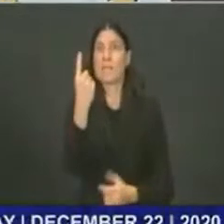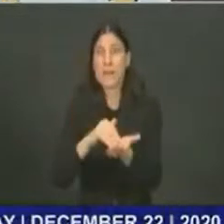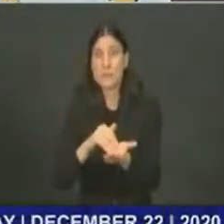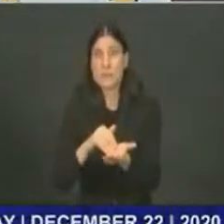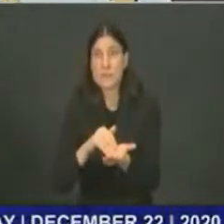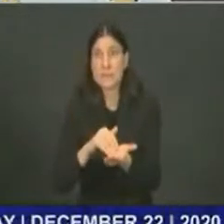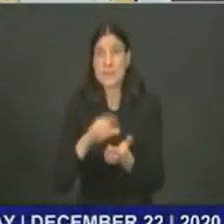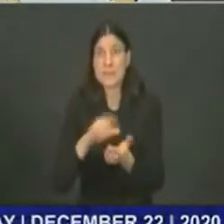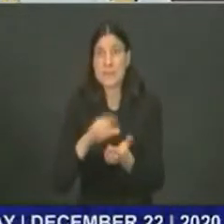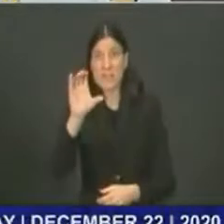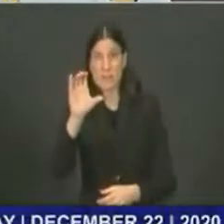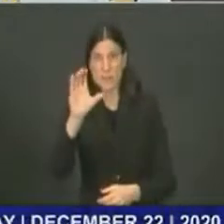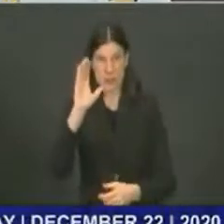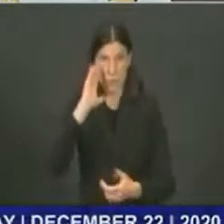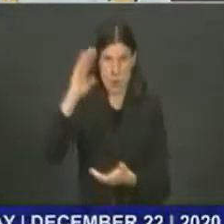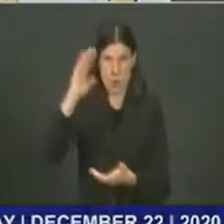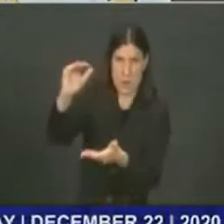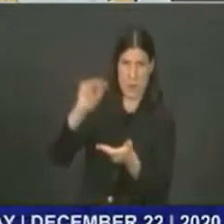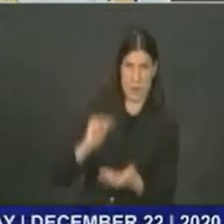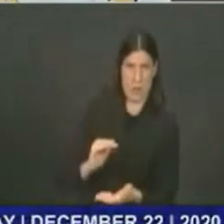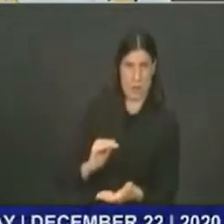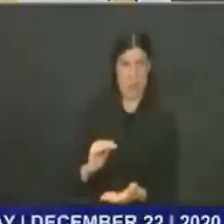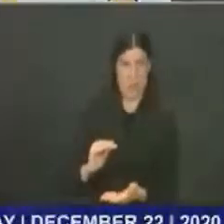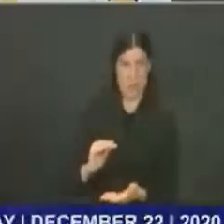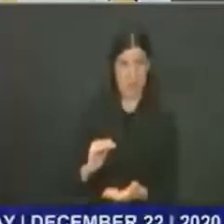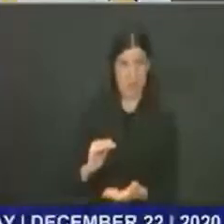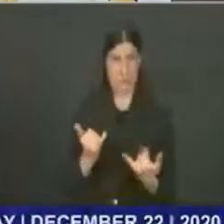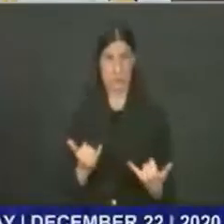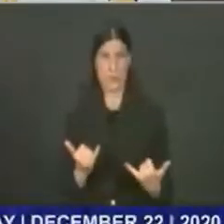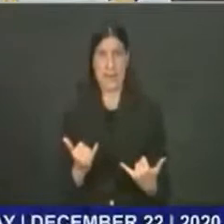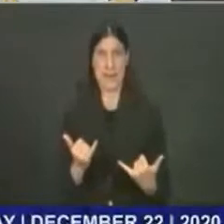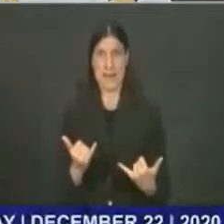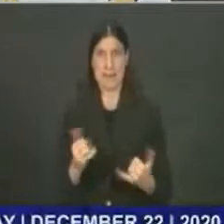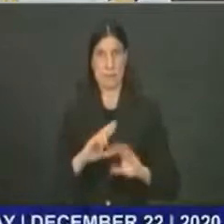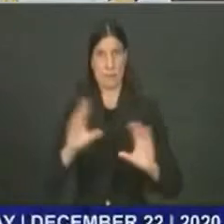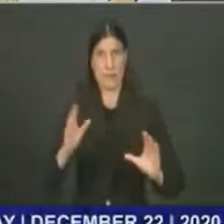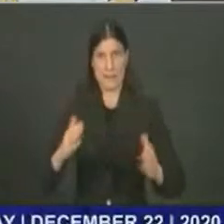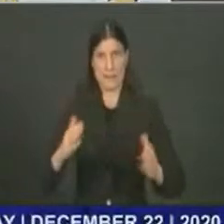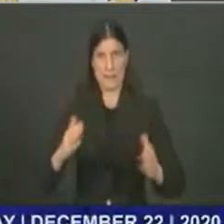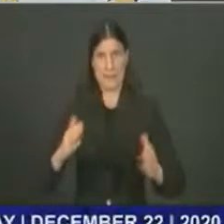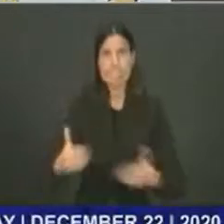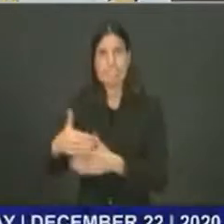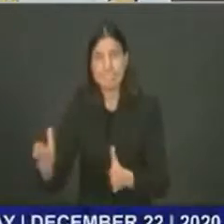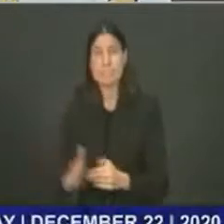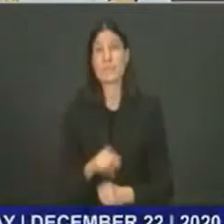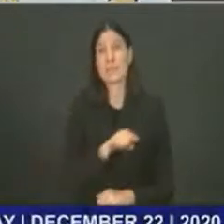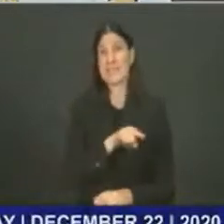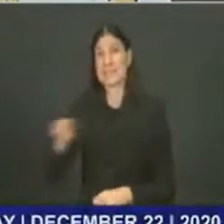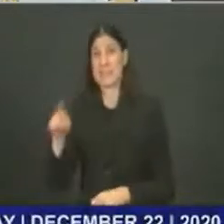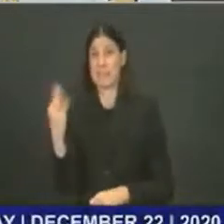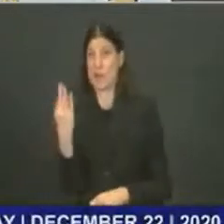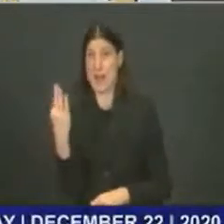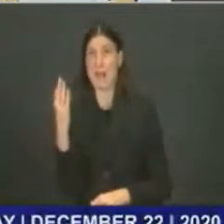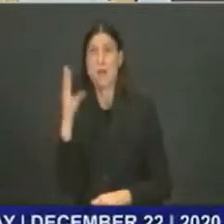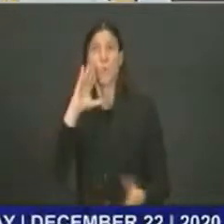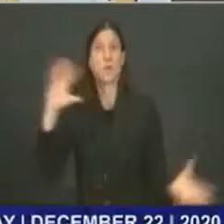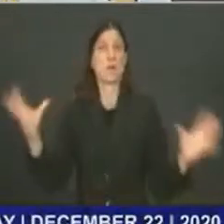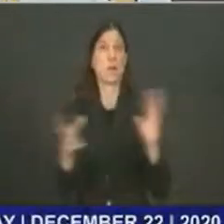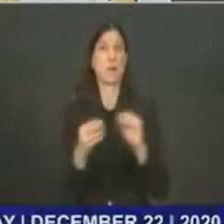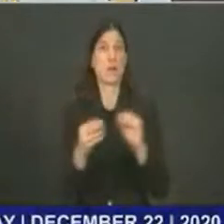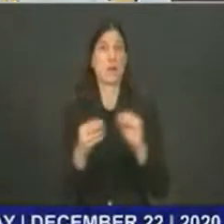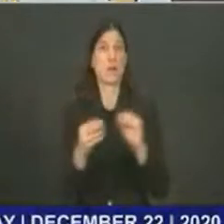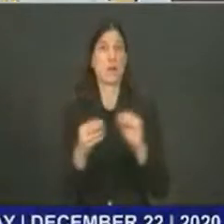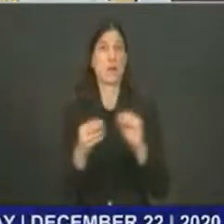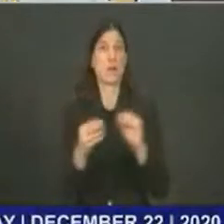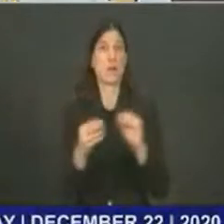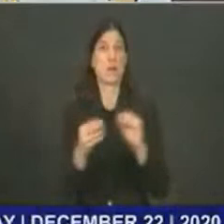week, 35,000 doses should have come into Rhode Island from both Pfizer and Moderna. That includes roughly